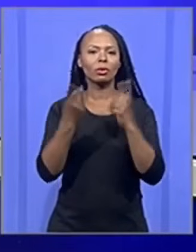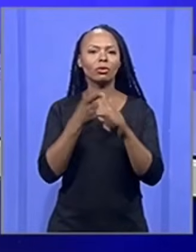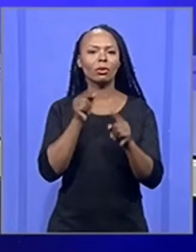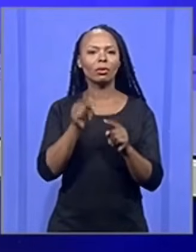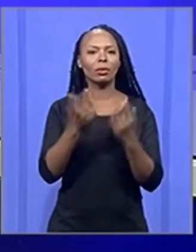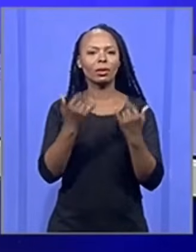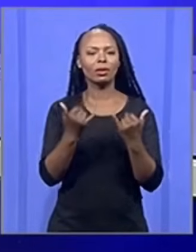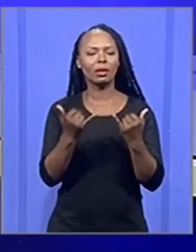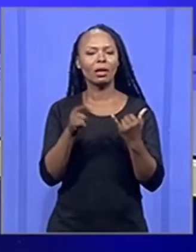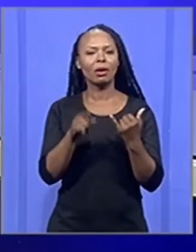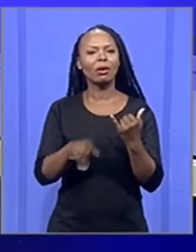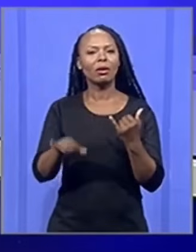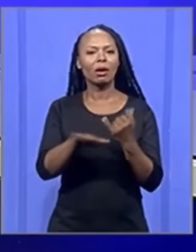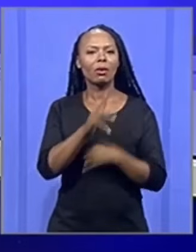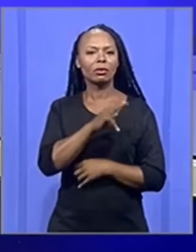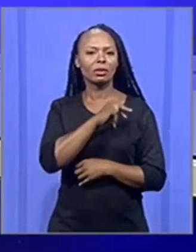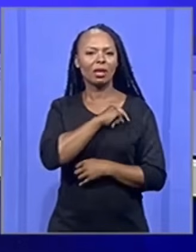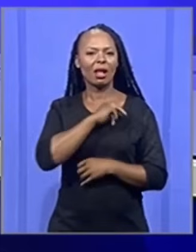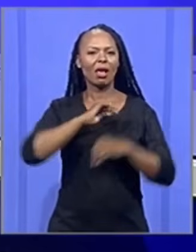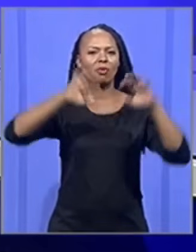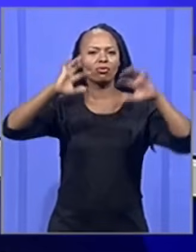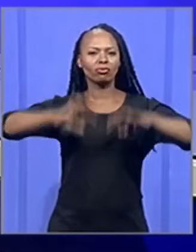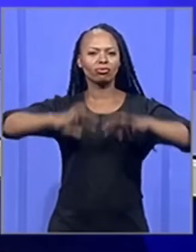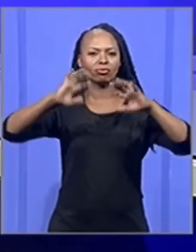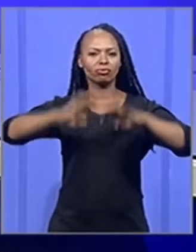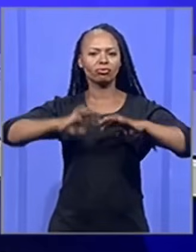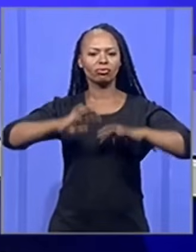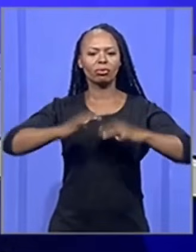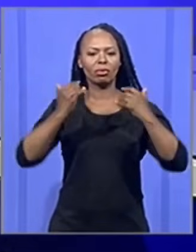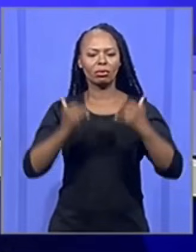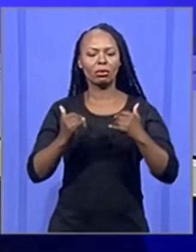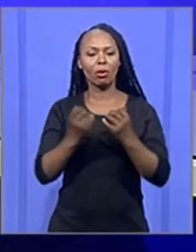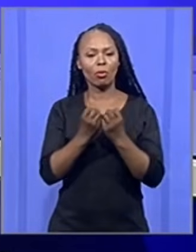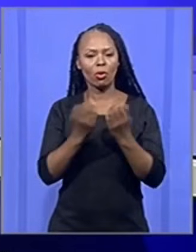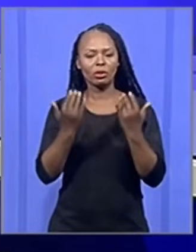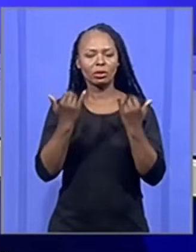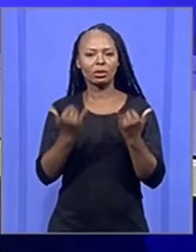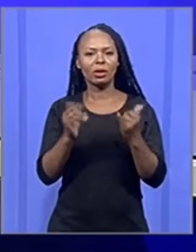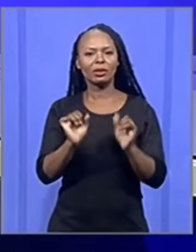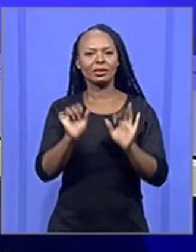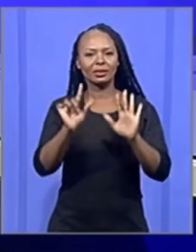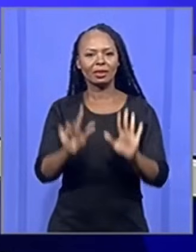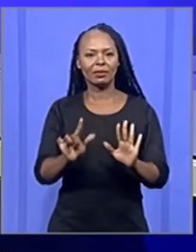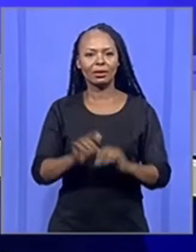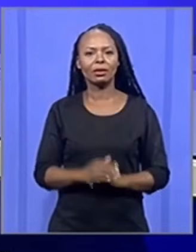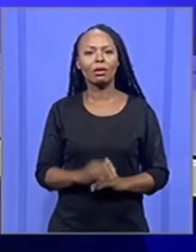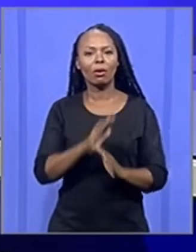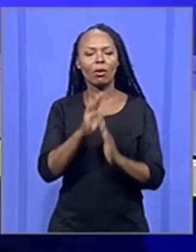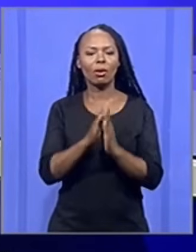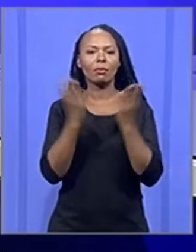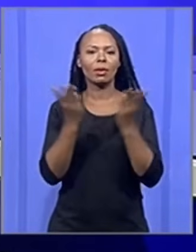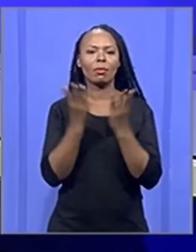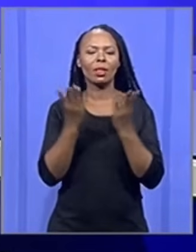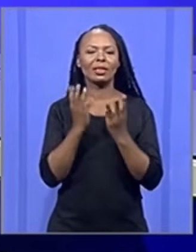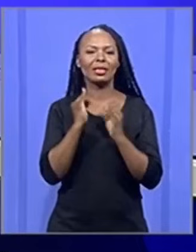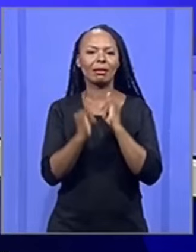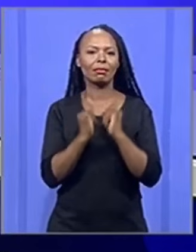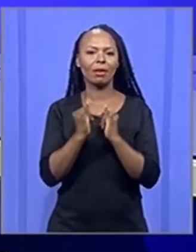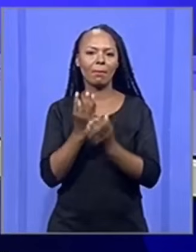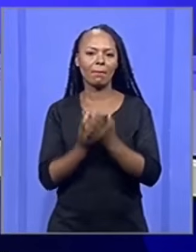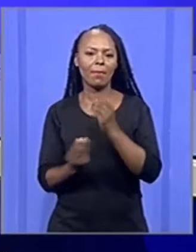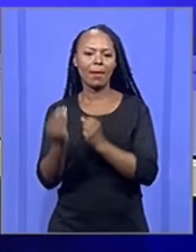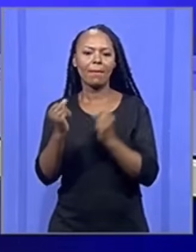kwa dikgaolong tsa kwa KwaZulu-Natal e tlhatlogetse go supa. Le fa batho ba le 11 ba santse ba